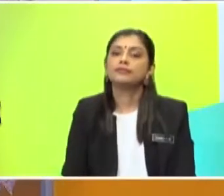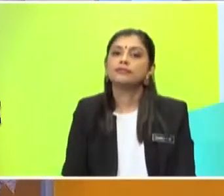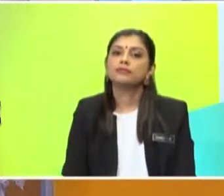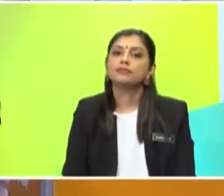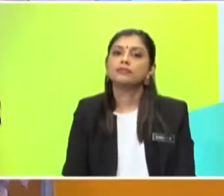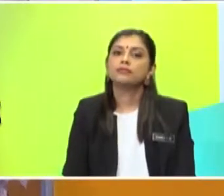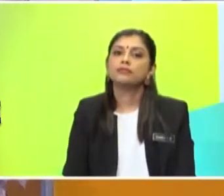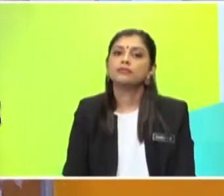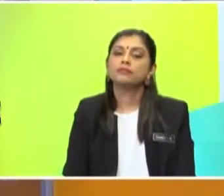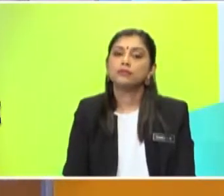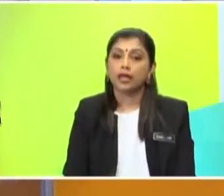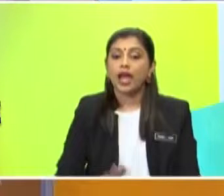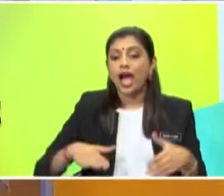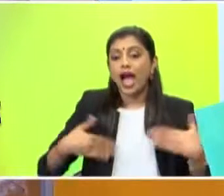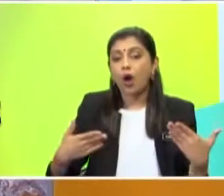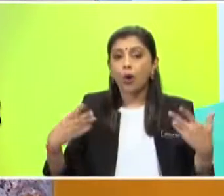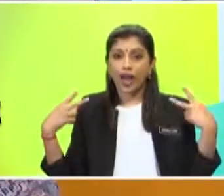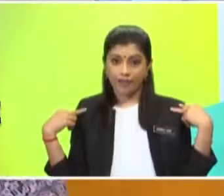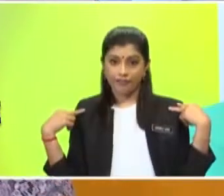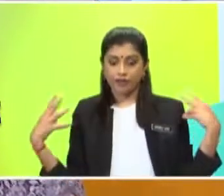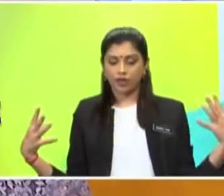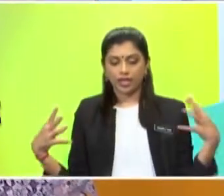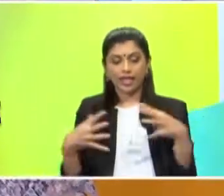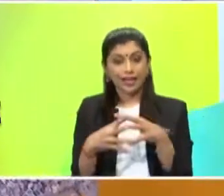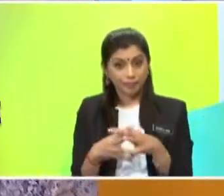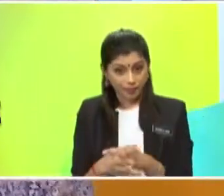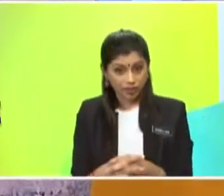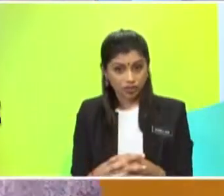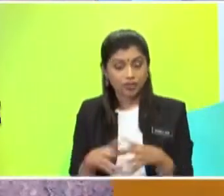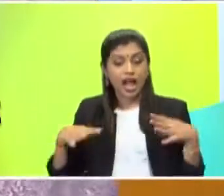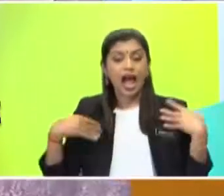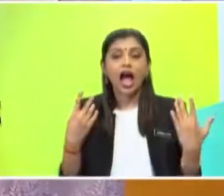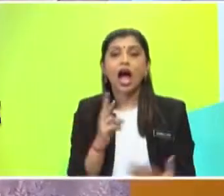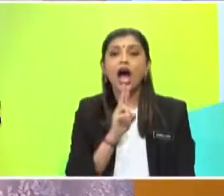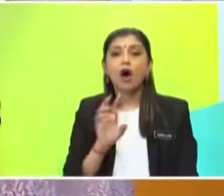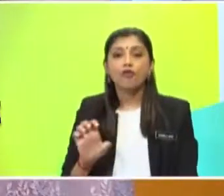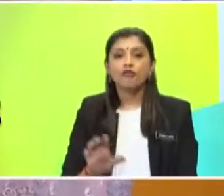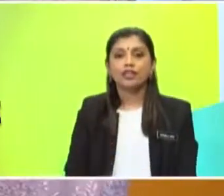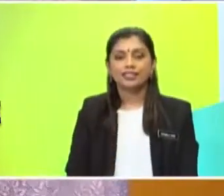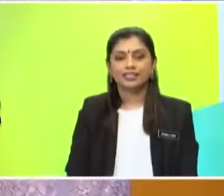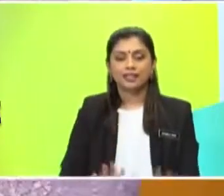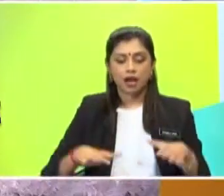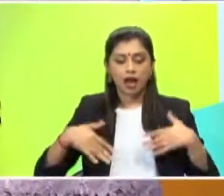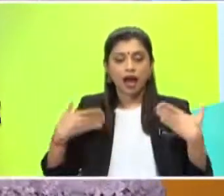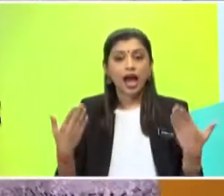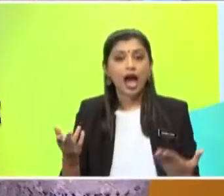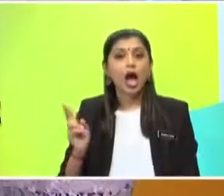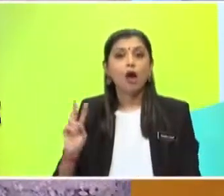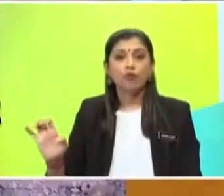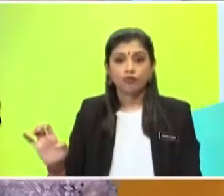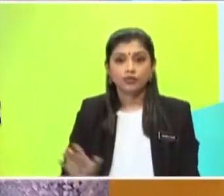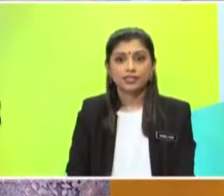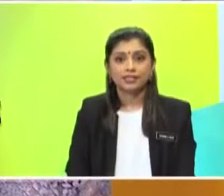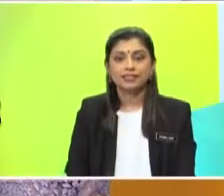as have. But Sean, I always like to remind the pupils out there, be careful when you